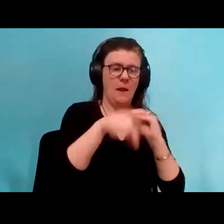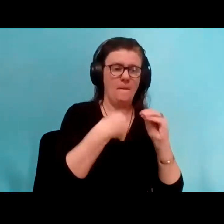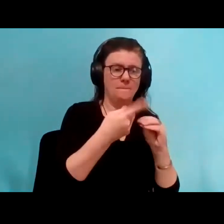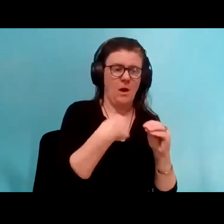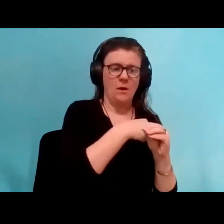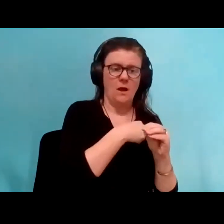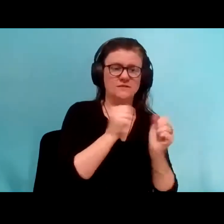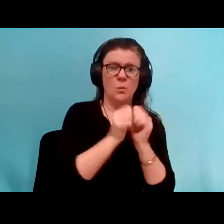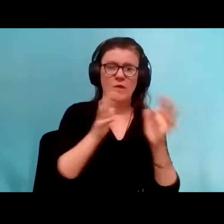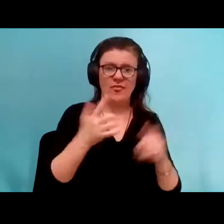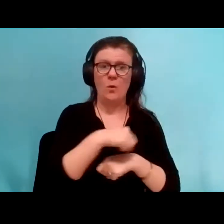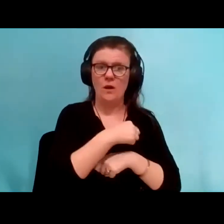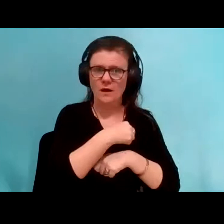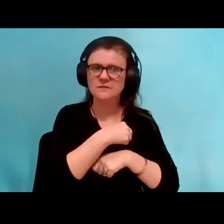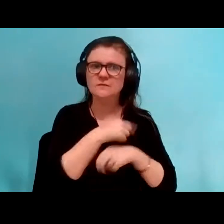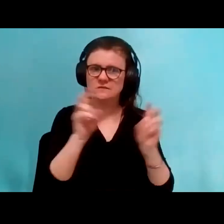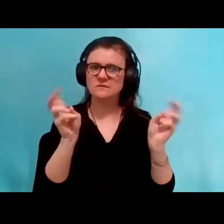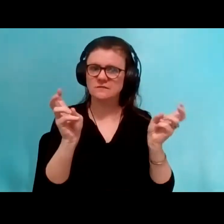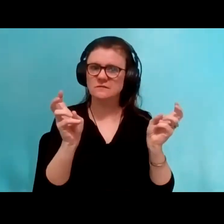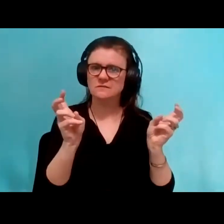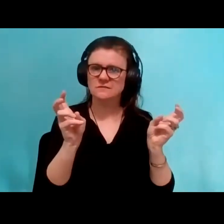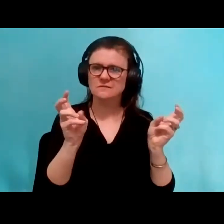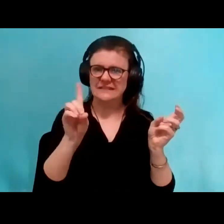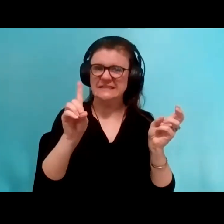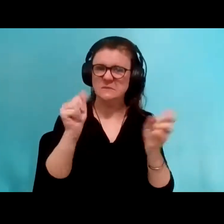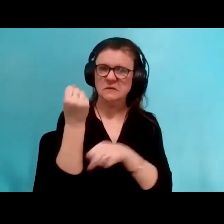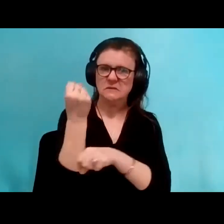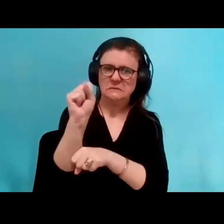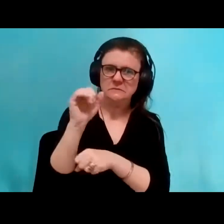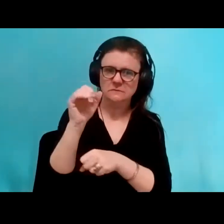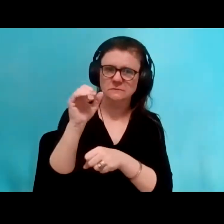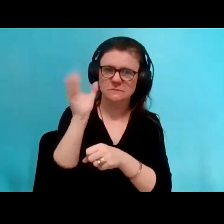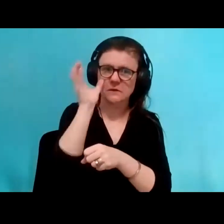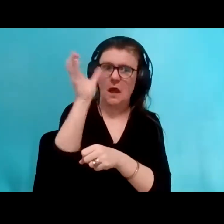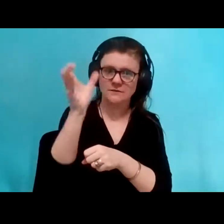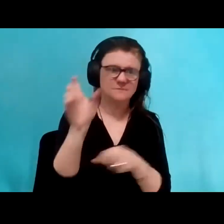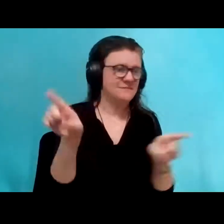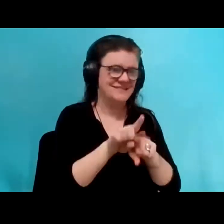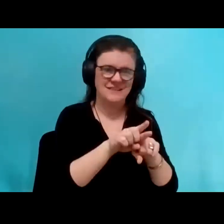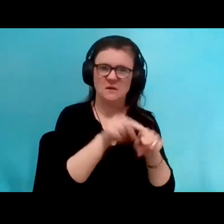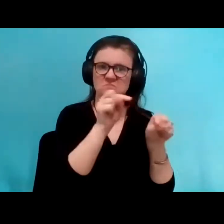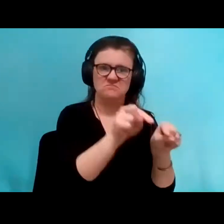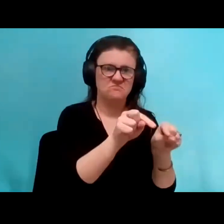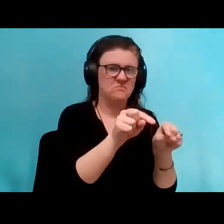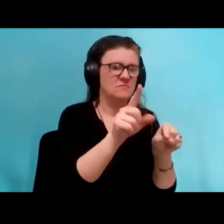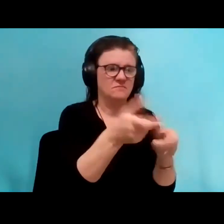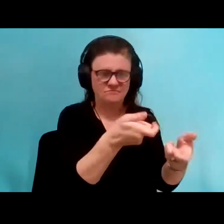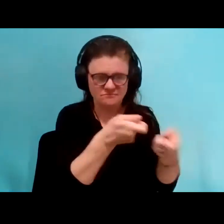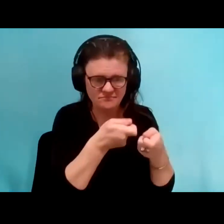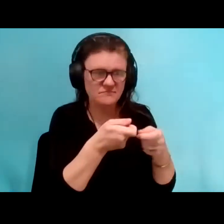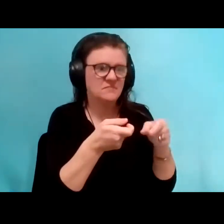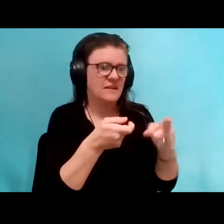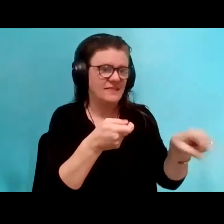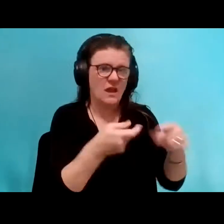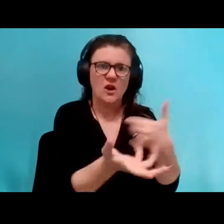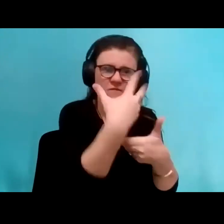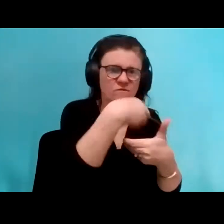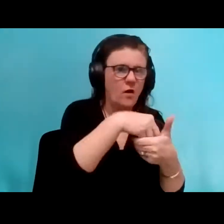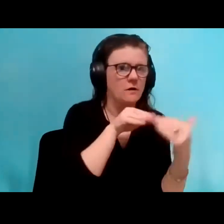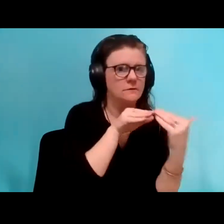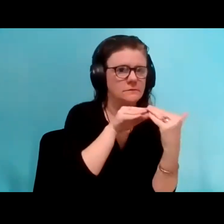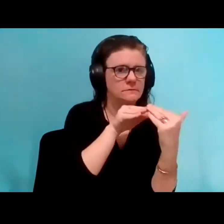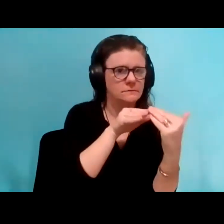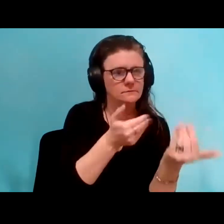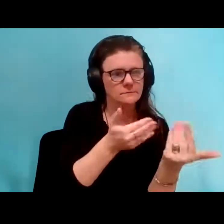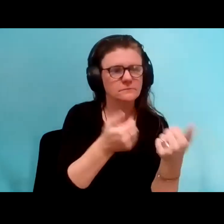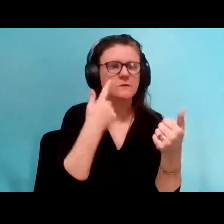involve the specific populations of interest themselves, as well as other prospective users and those knowledgeable in the type of